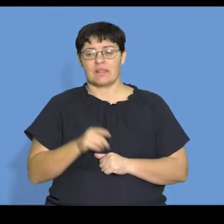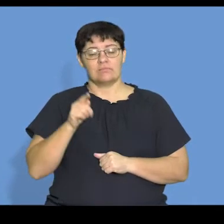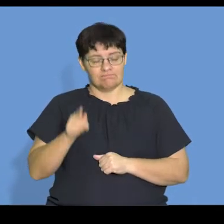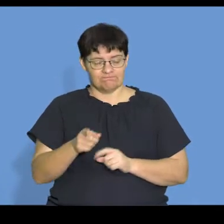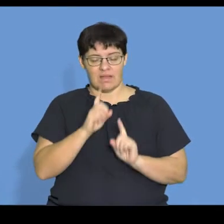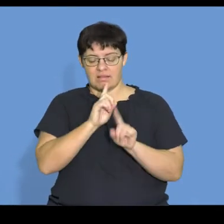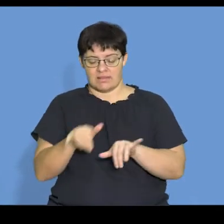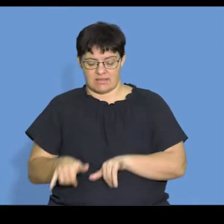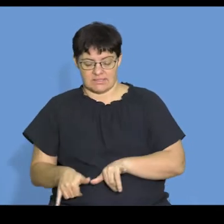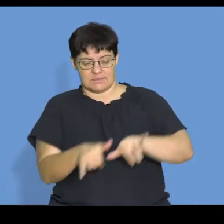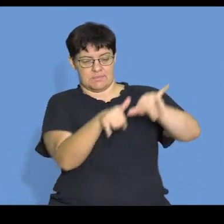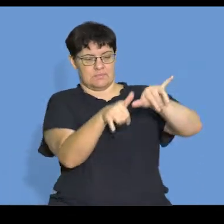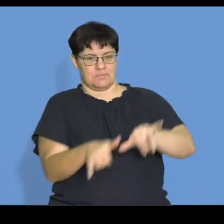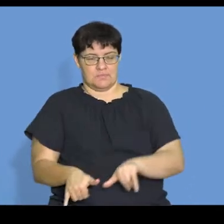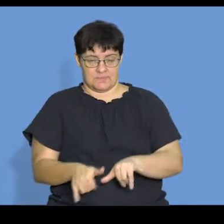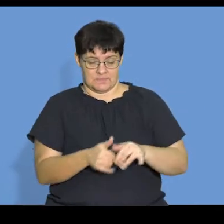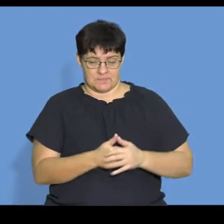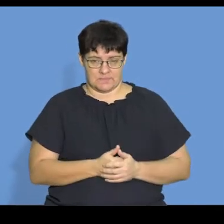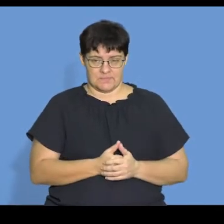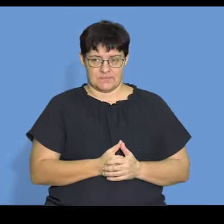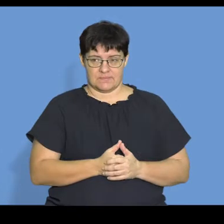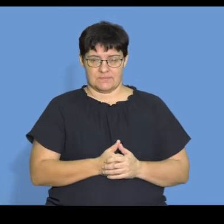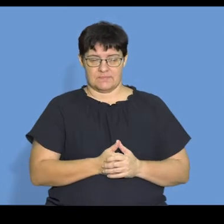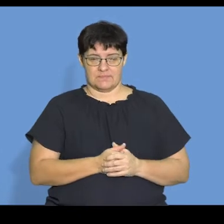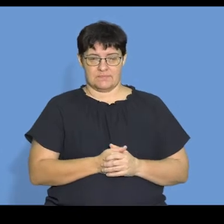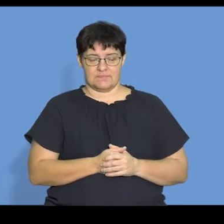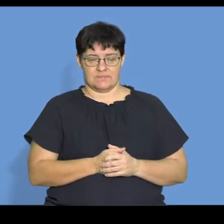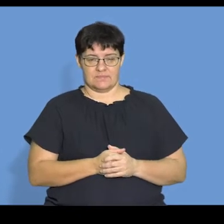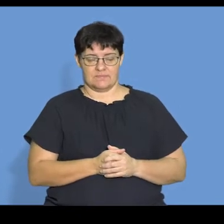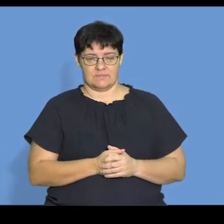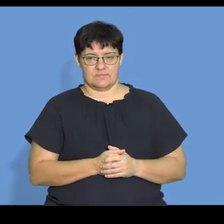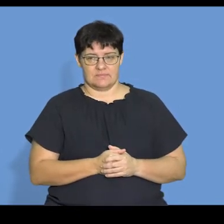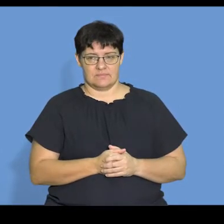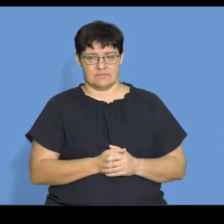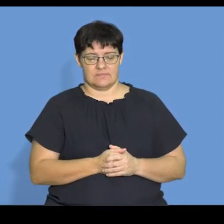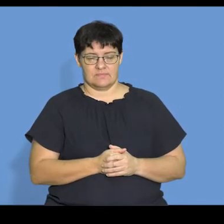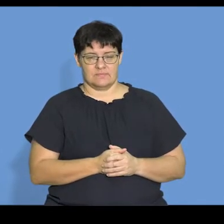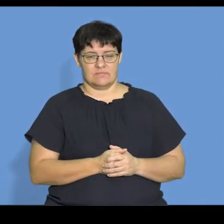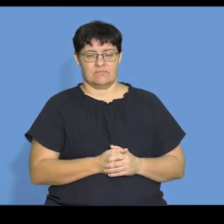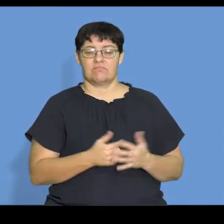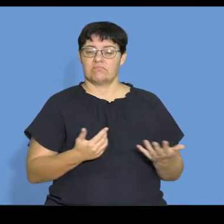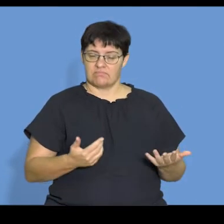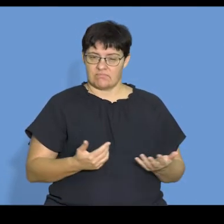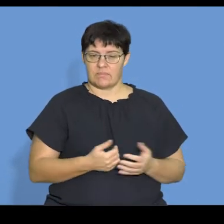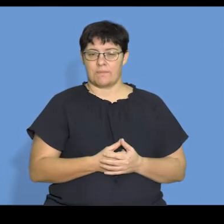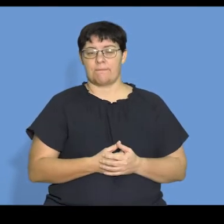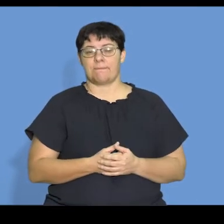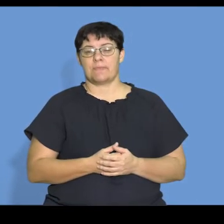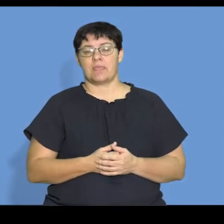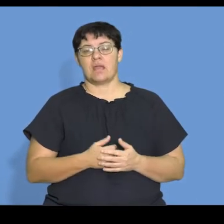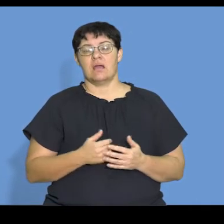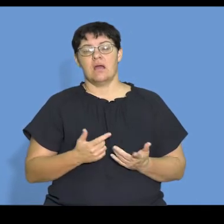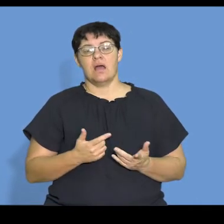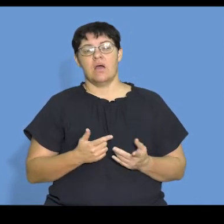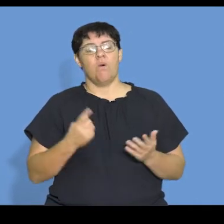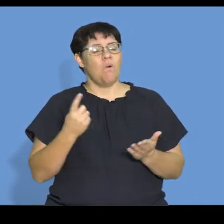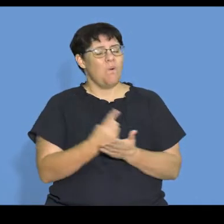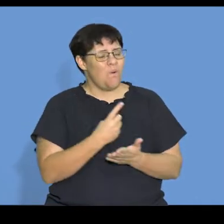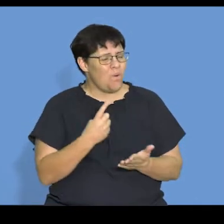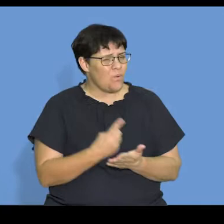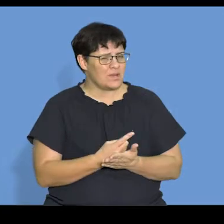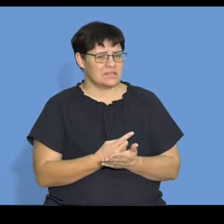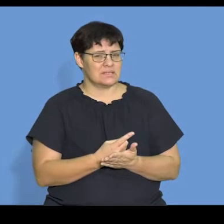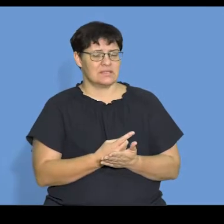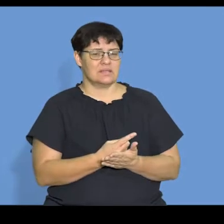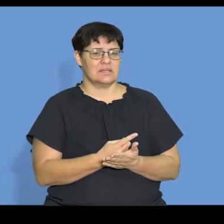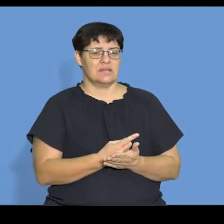will therefore be my answer that I initially had as the question. So at all times, guys, it doesn't